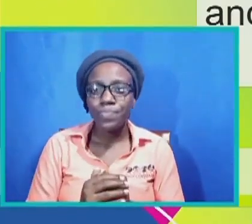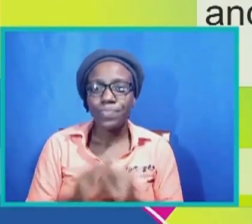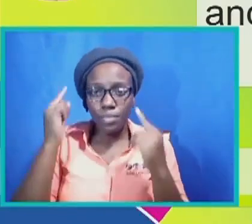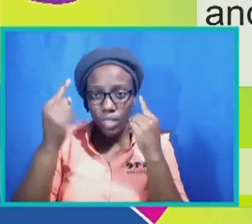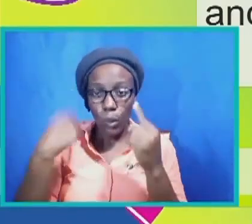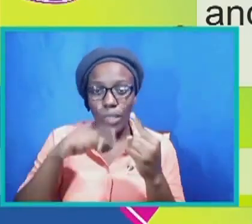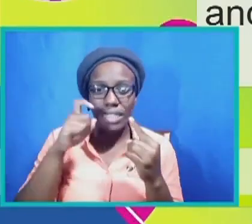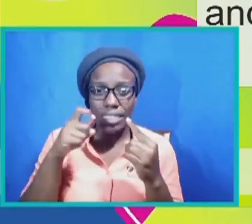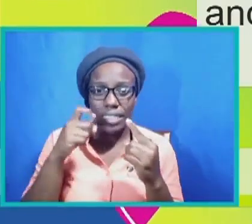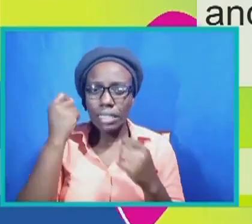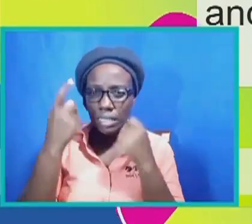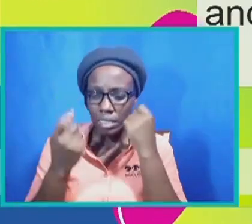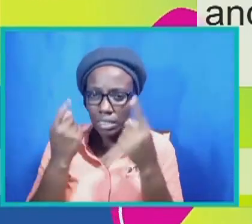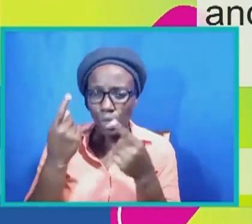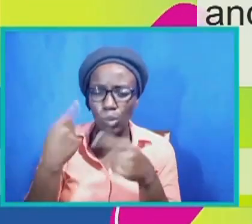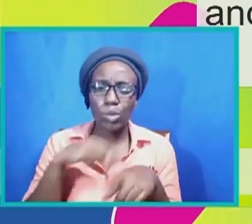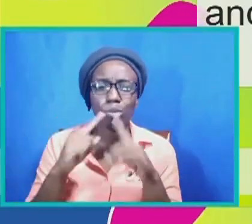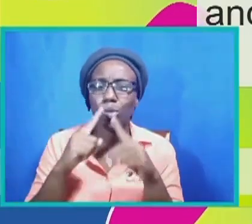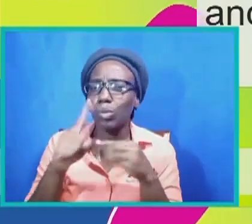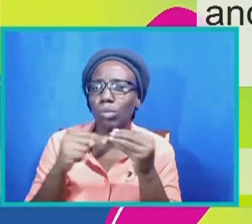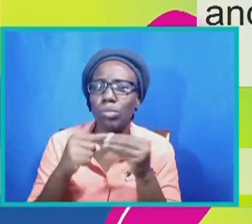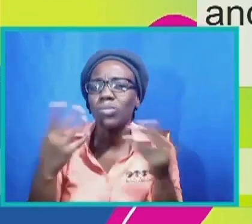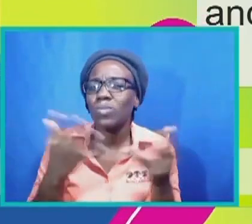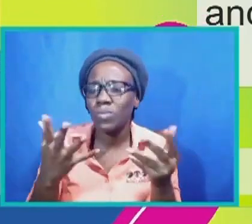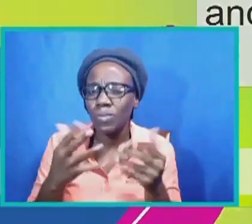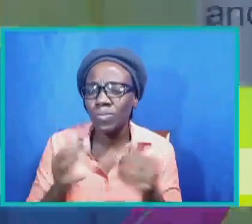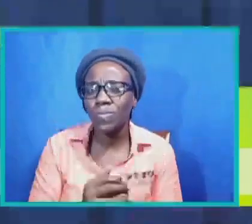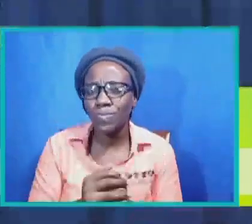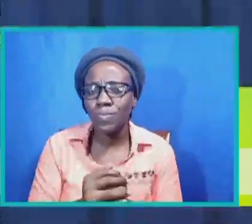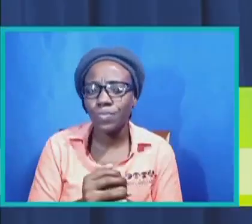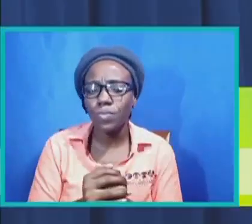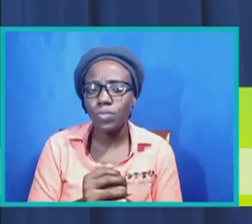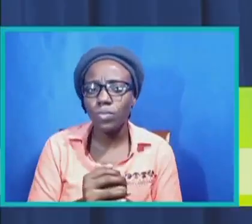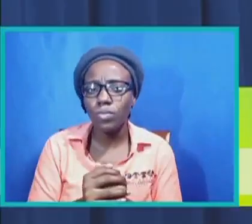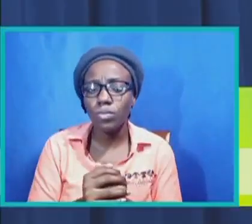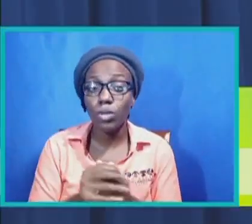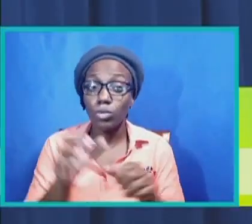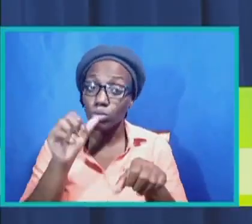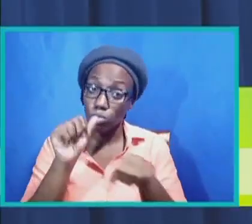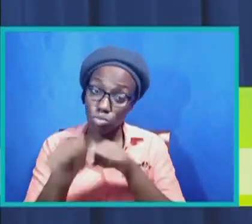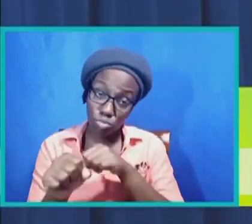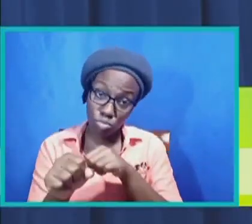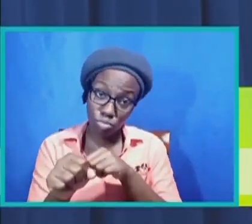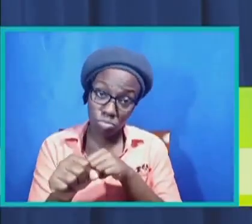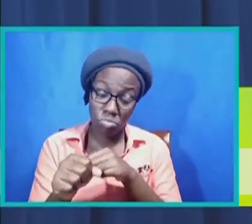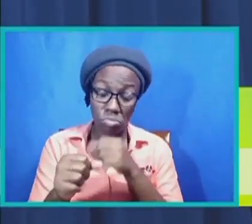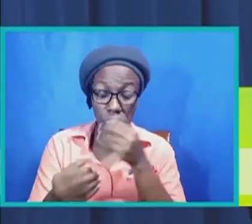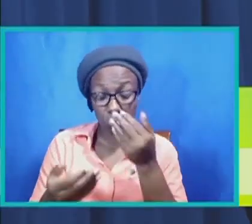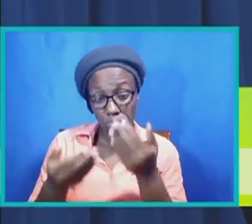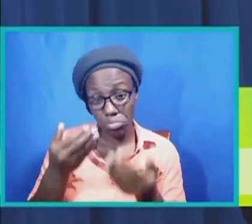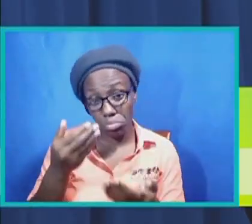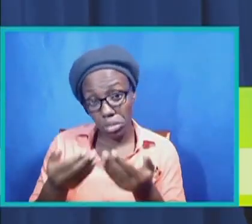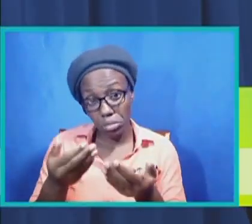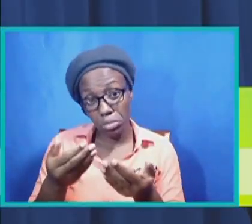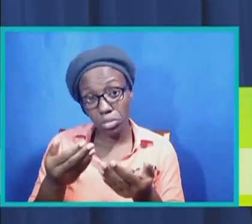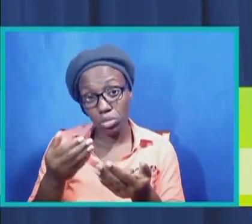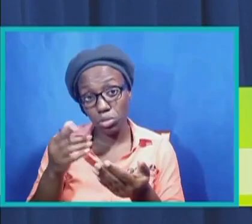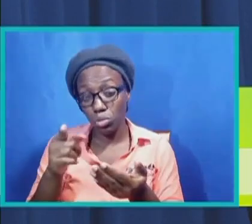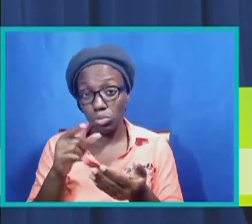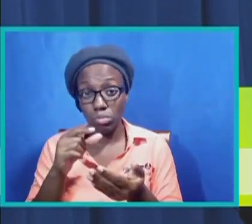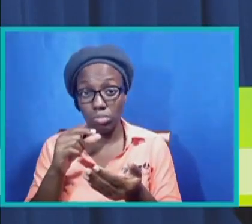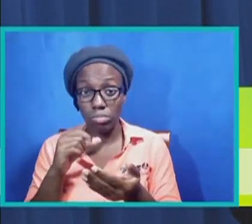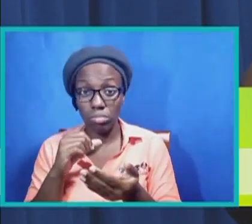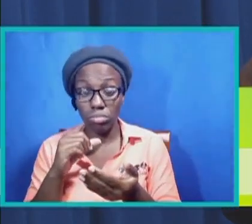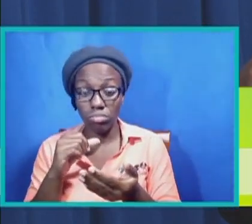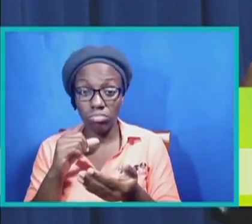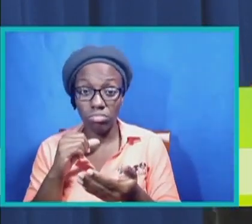talking about is a process, right? So you may not start off with everyone